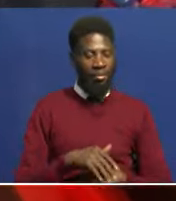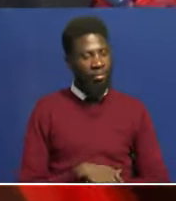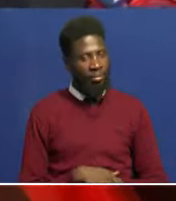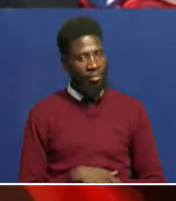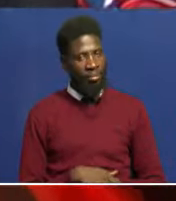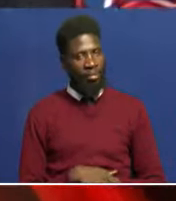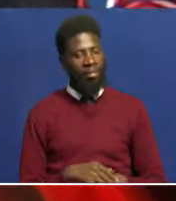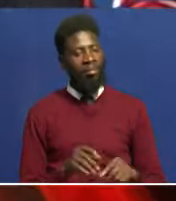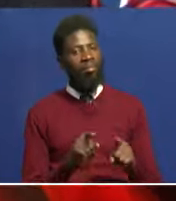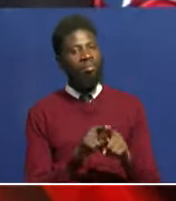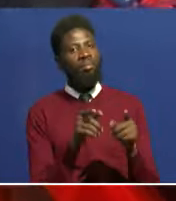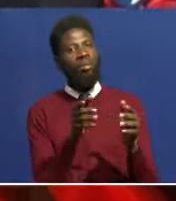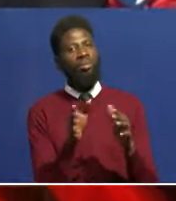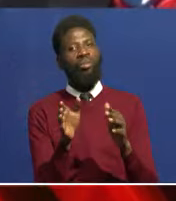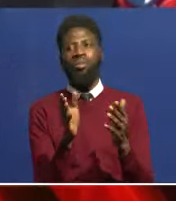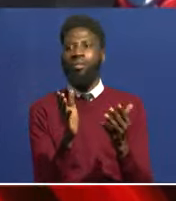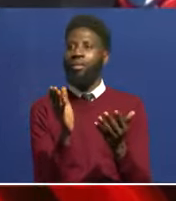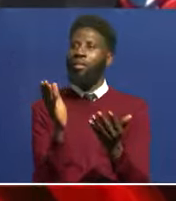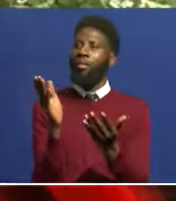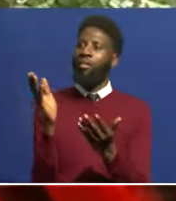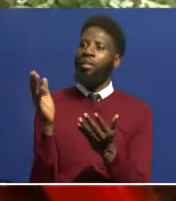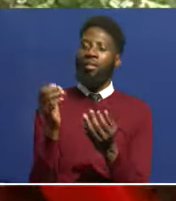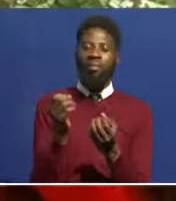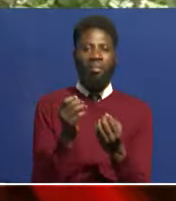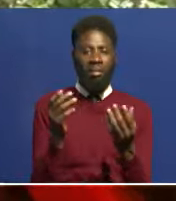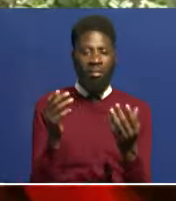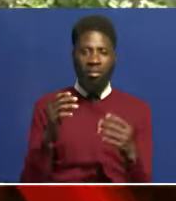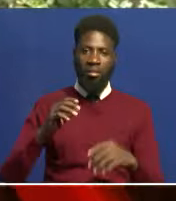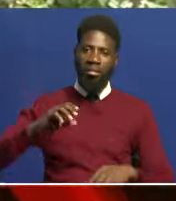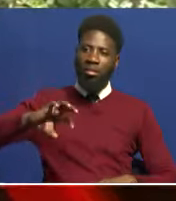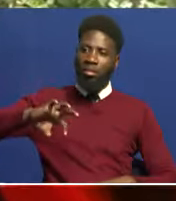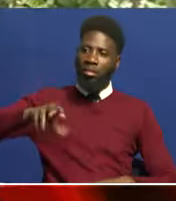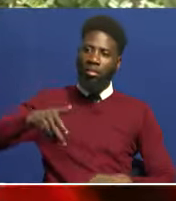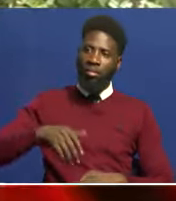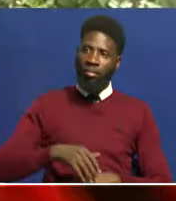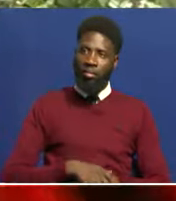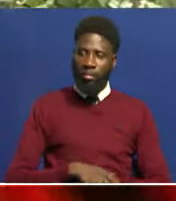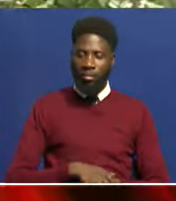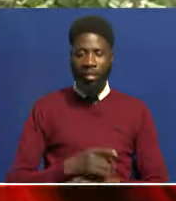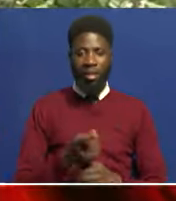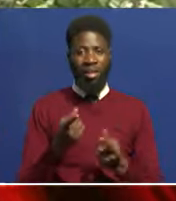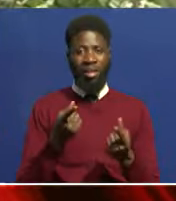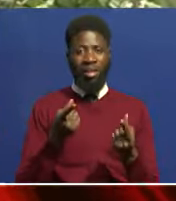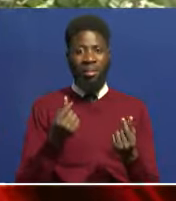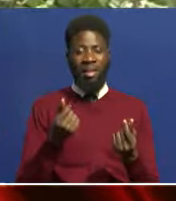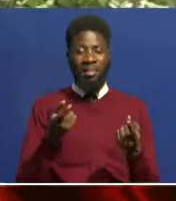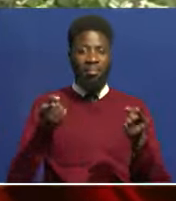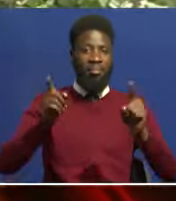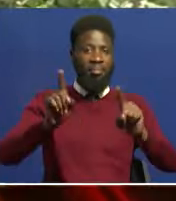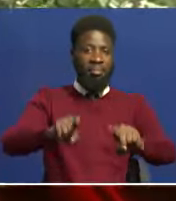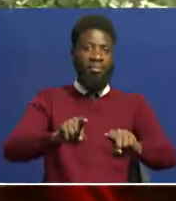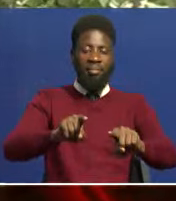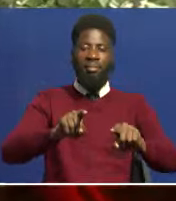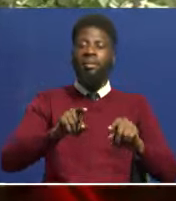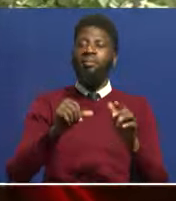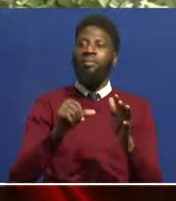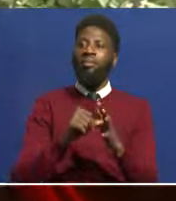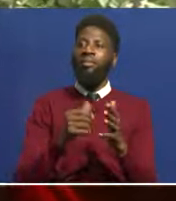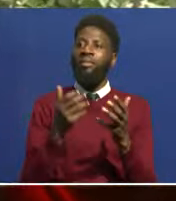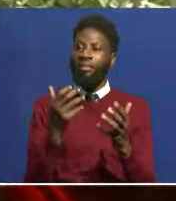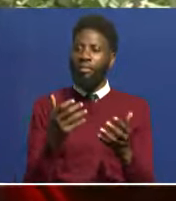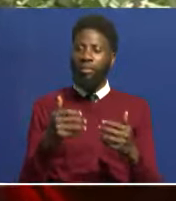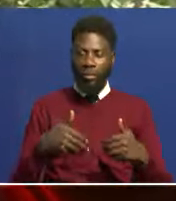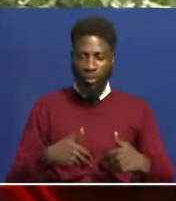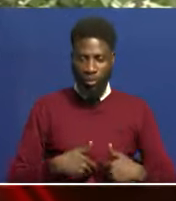and the opportunities that are there in the various counties. Gambling has become a menace in the society. Our youth, young